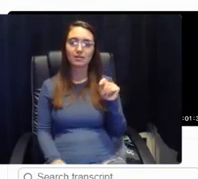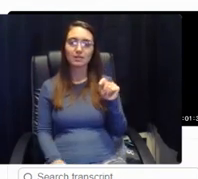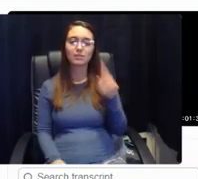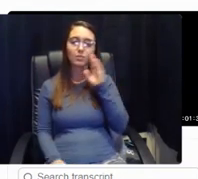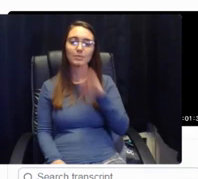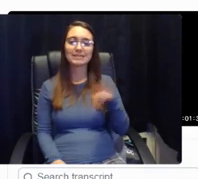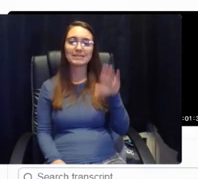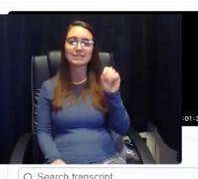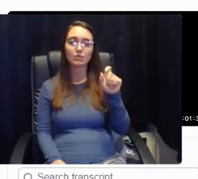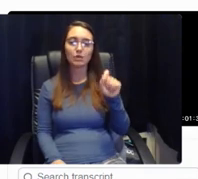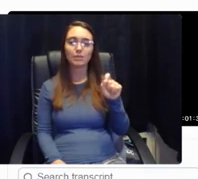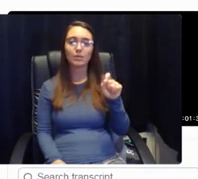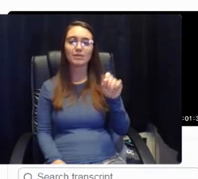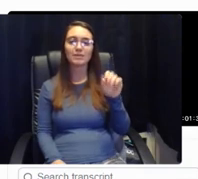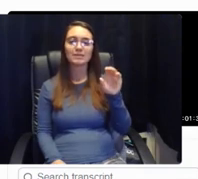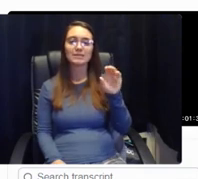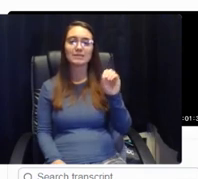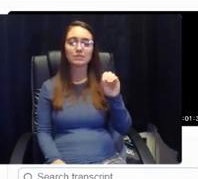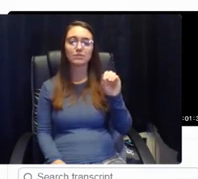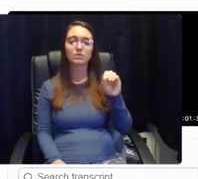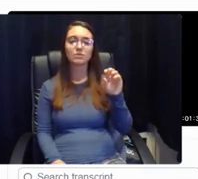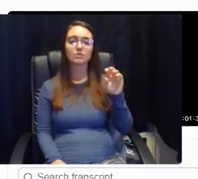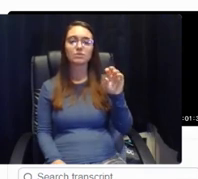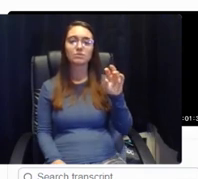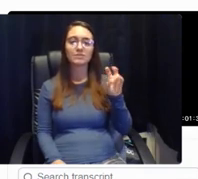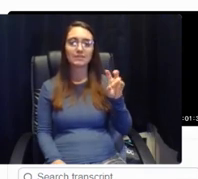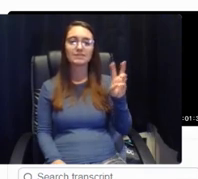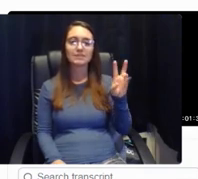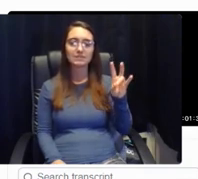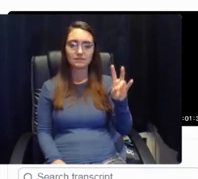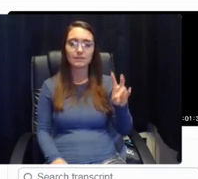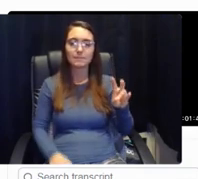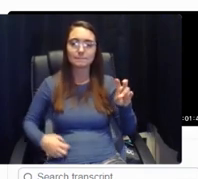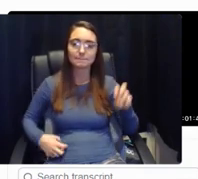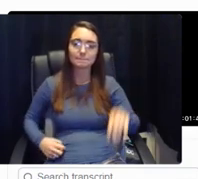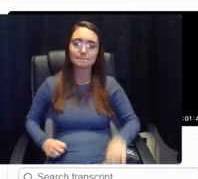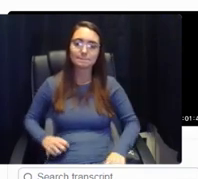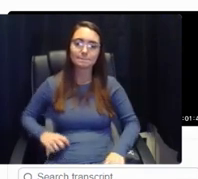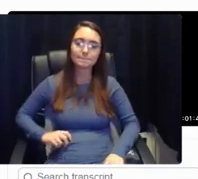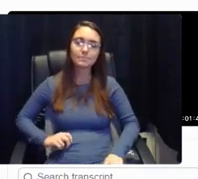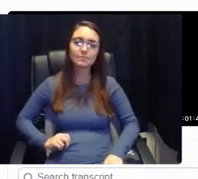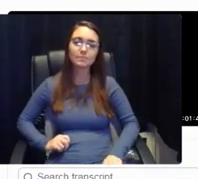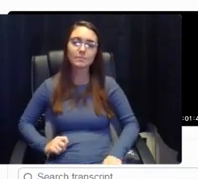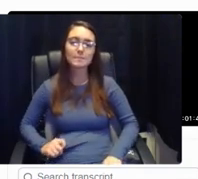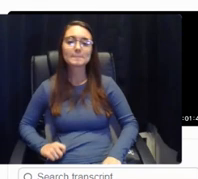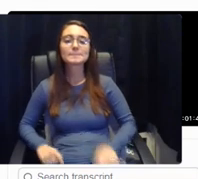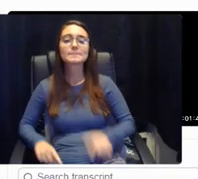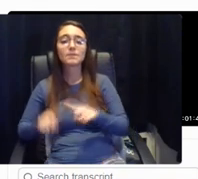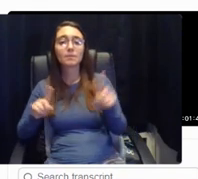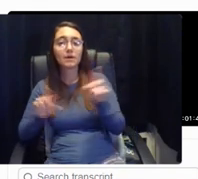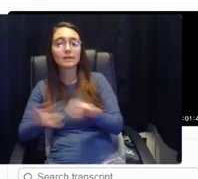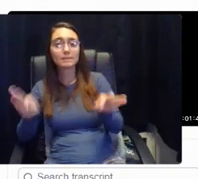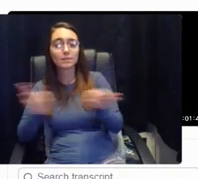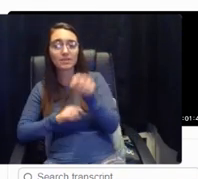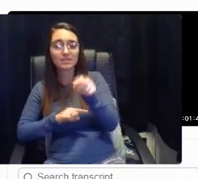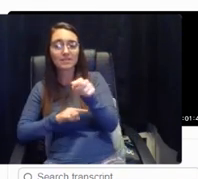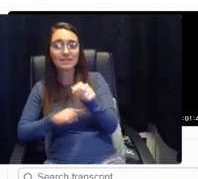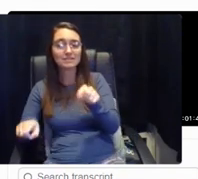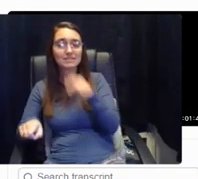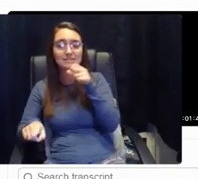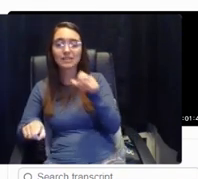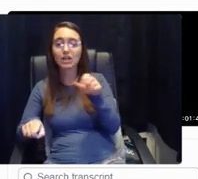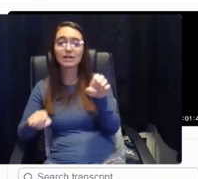is 0.767. But important, this is not E